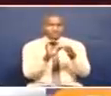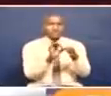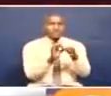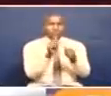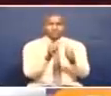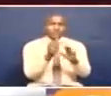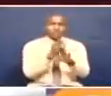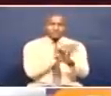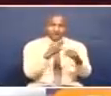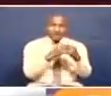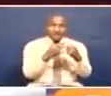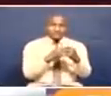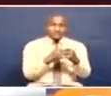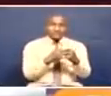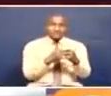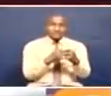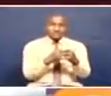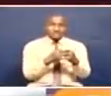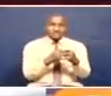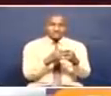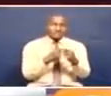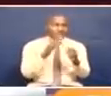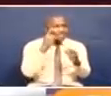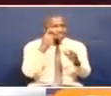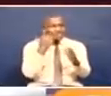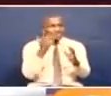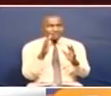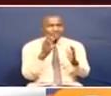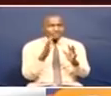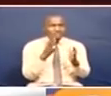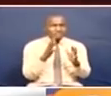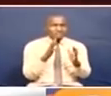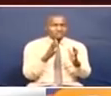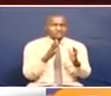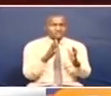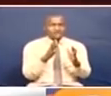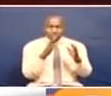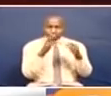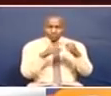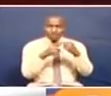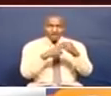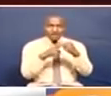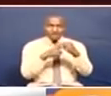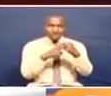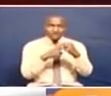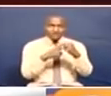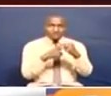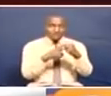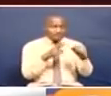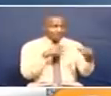before August, in mid... those are your voters, by the way. In mid-July. No, I'm not... Leave my voters.